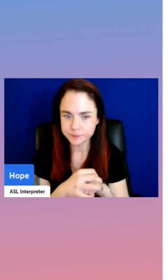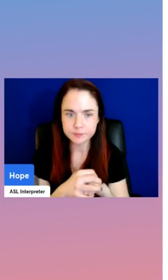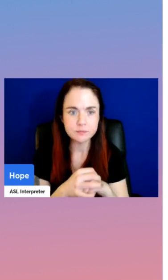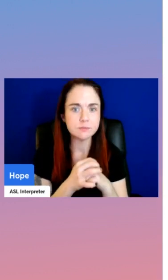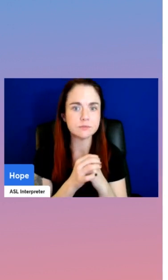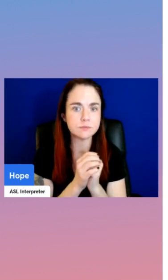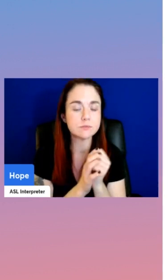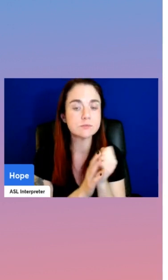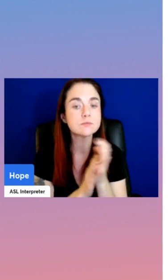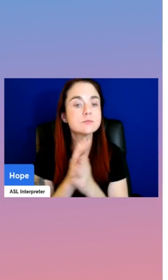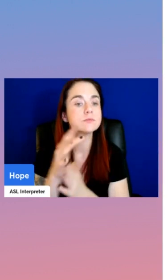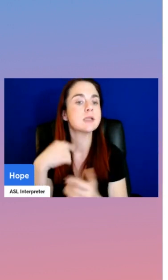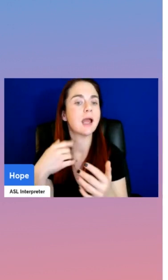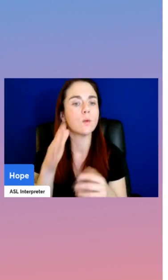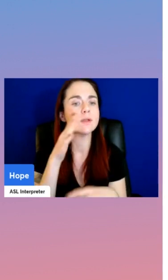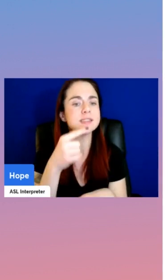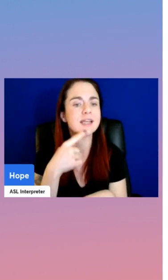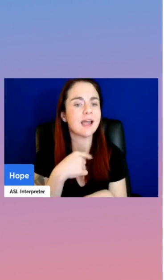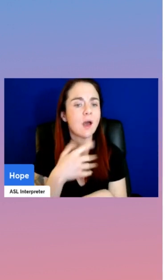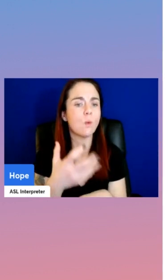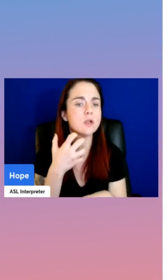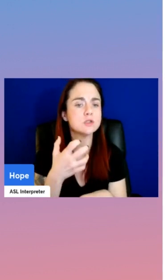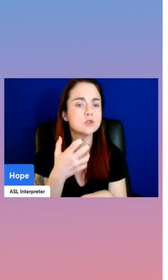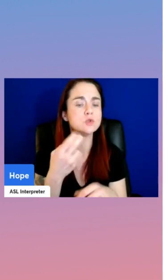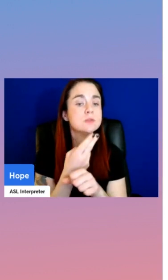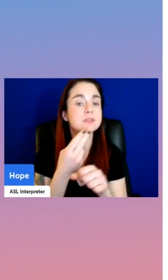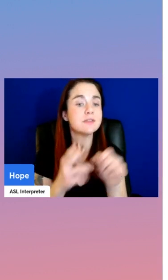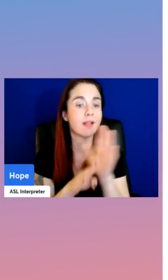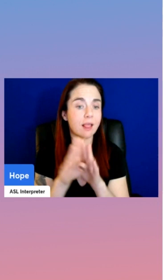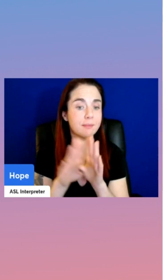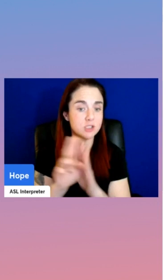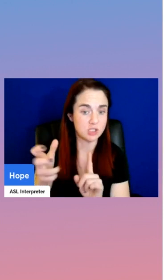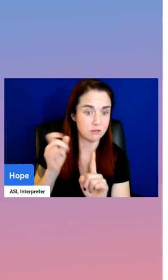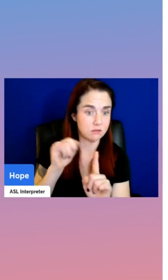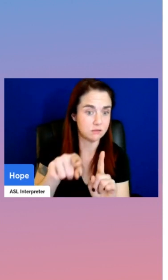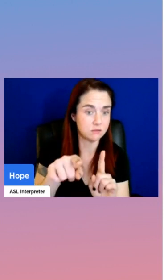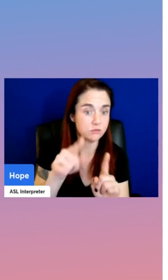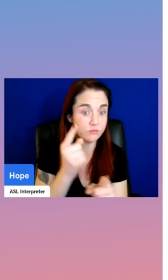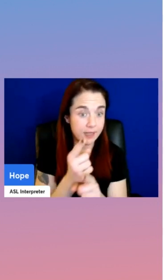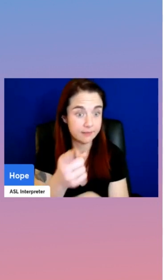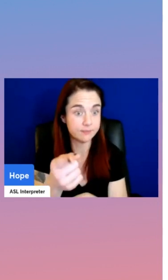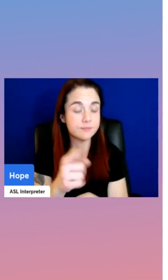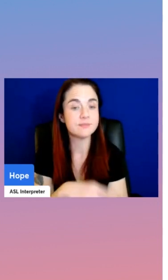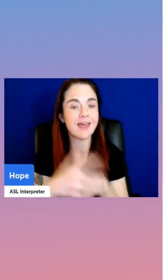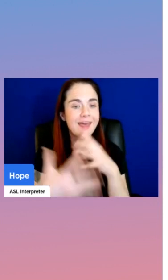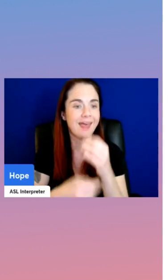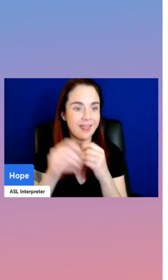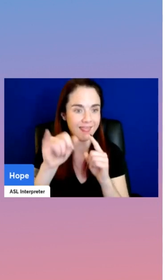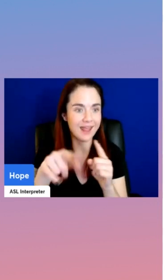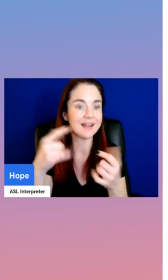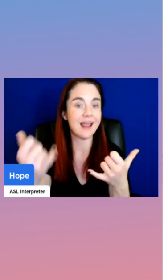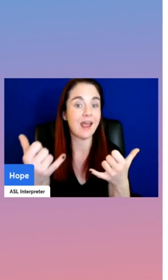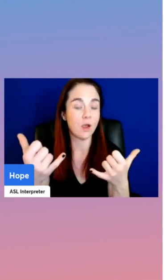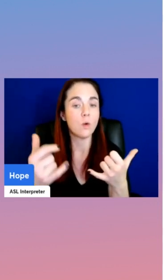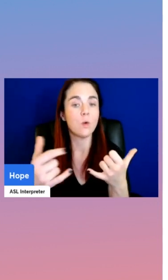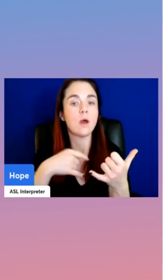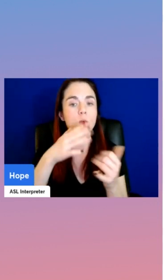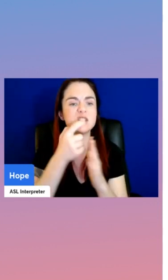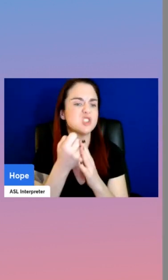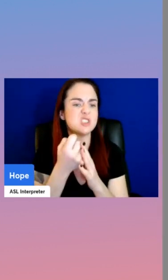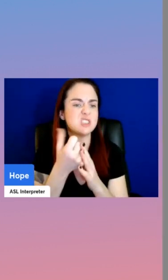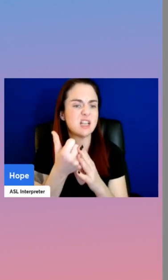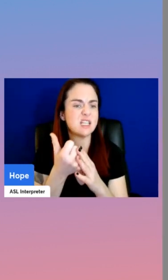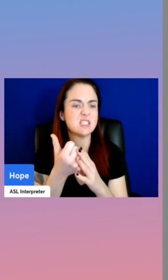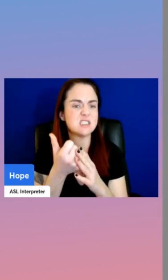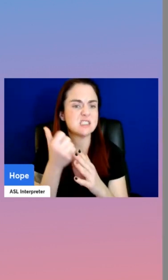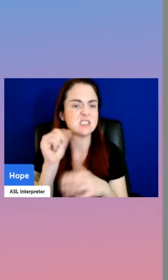say that I want this to go to use the development channel, right? Let me add this variable, and ultimately I will just delete